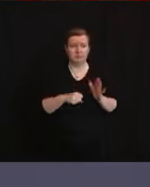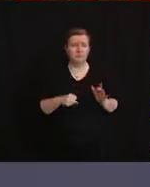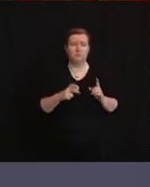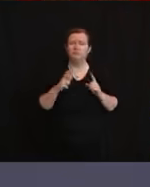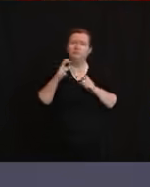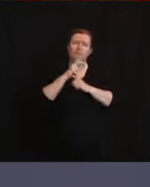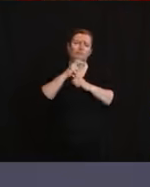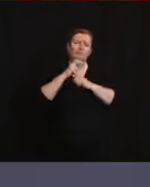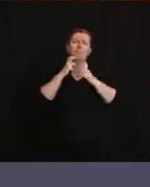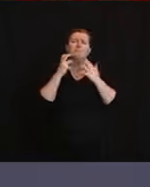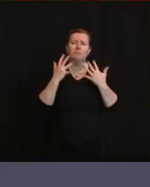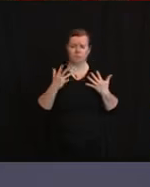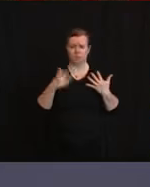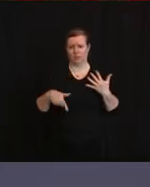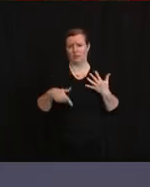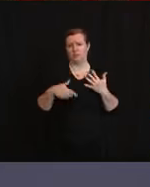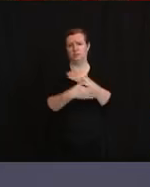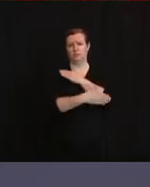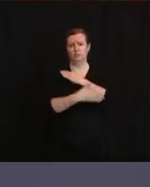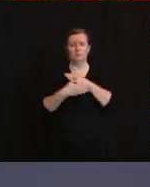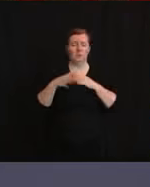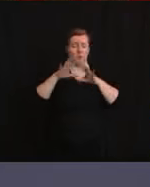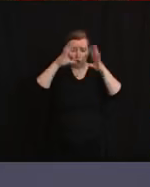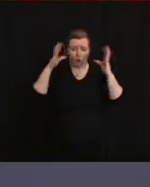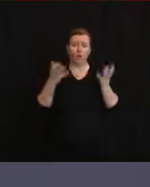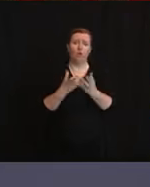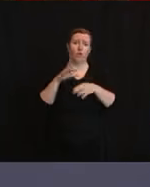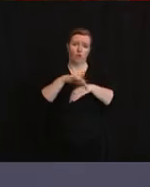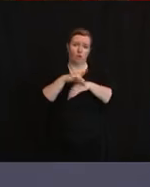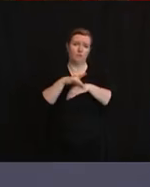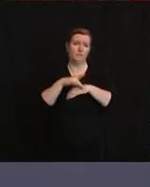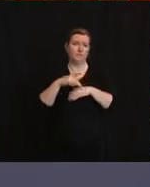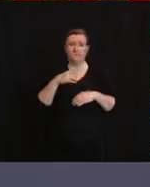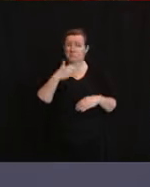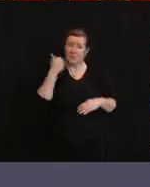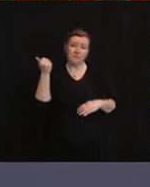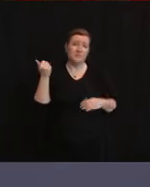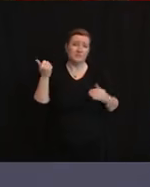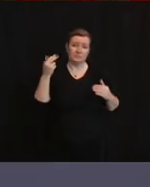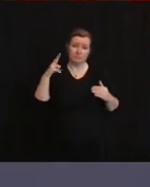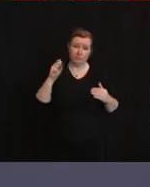us in New Jersey alive as possible. That's our only objective.